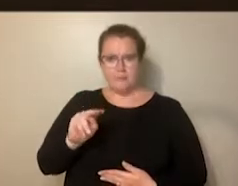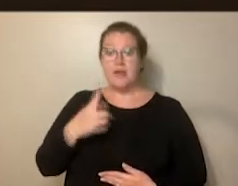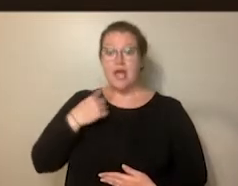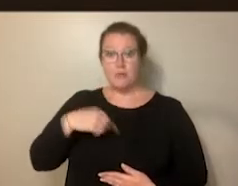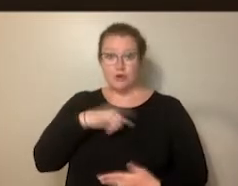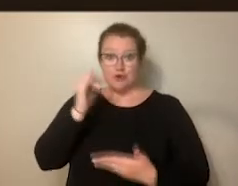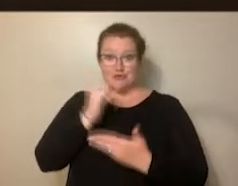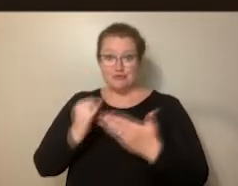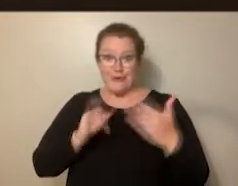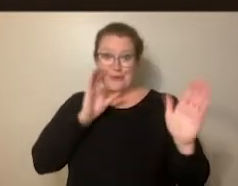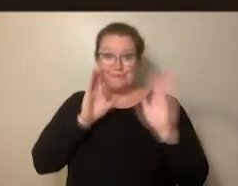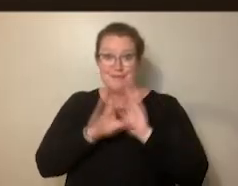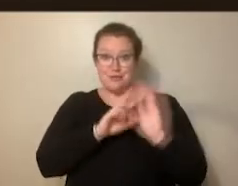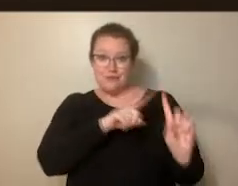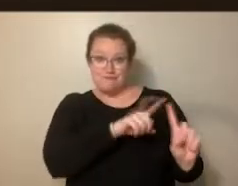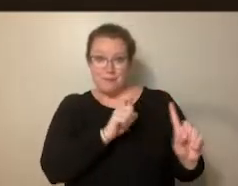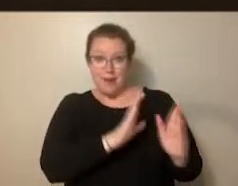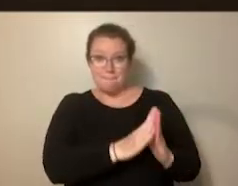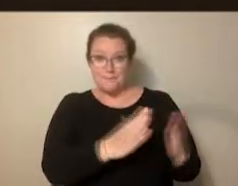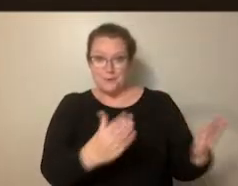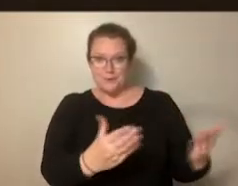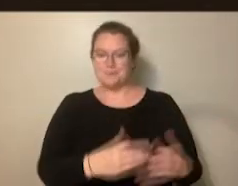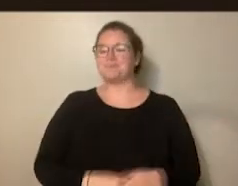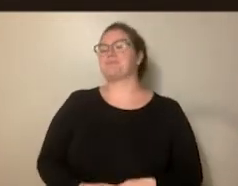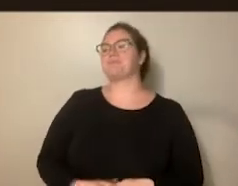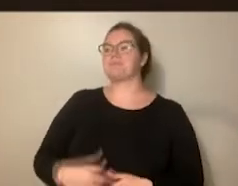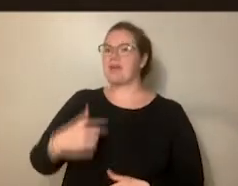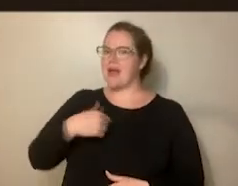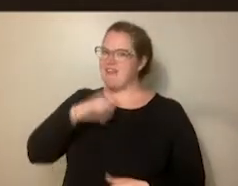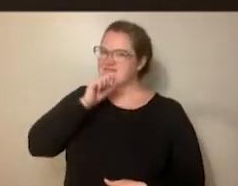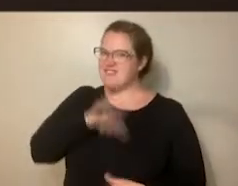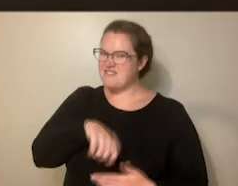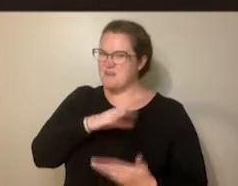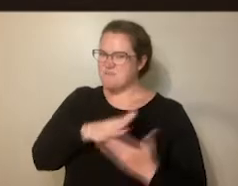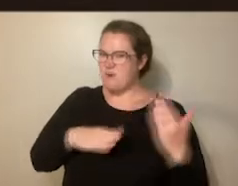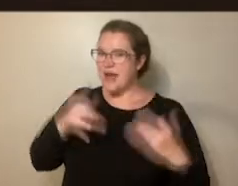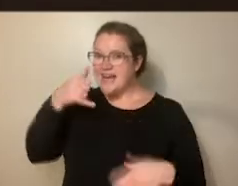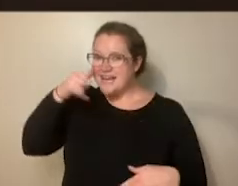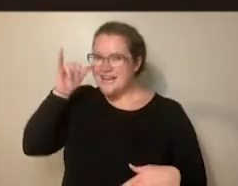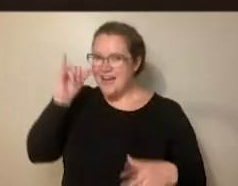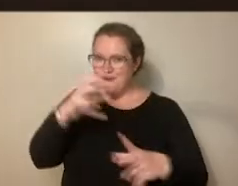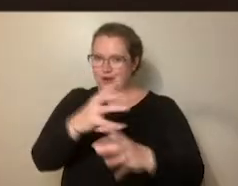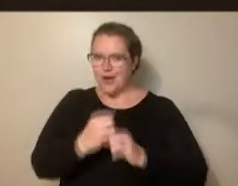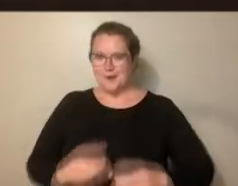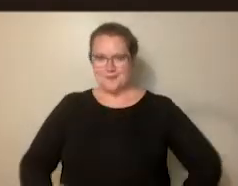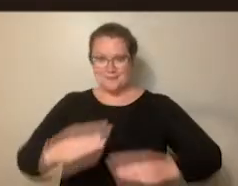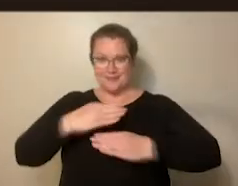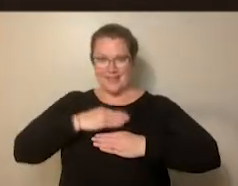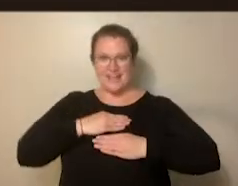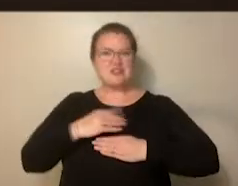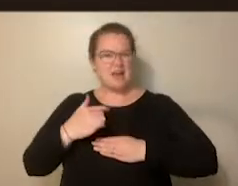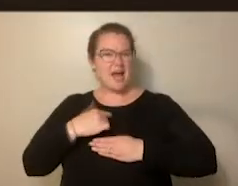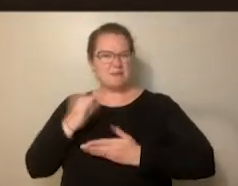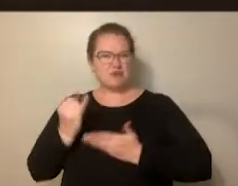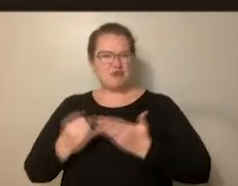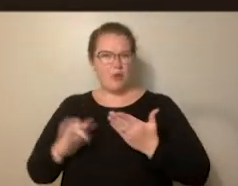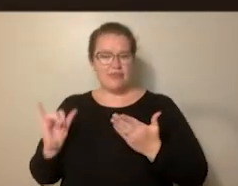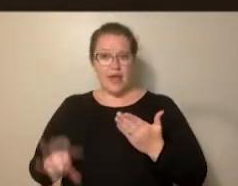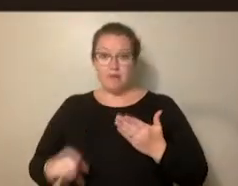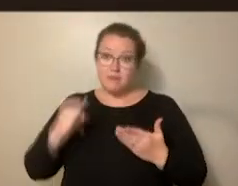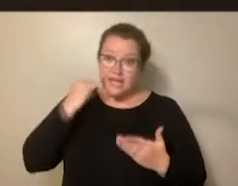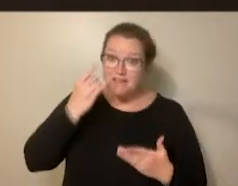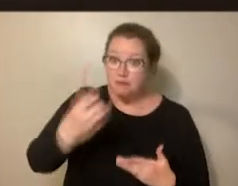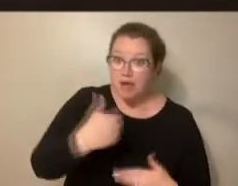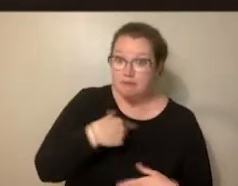really enjoyed the part of the story where the cows were given blankets, so I'm going to illustrate that part. If you have a different idea, do it your